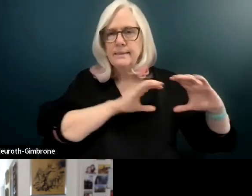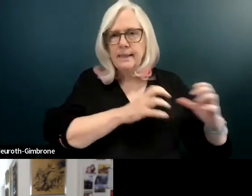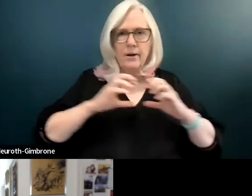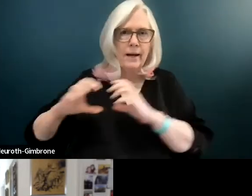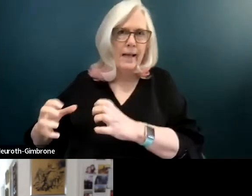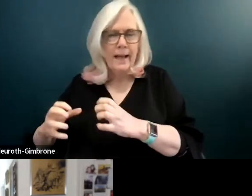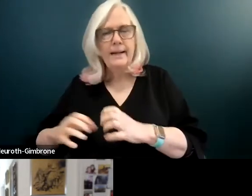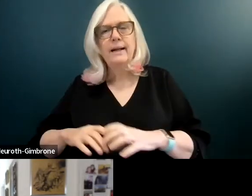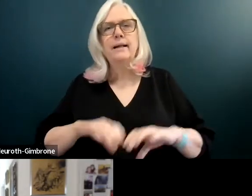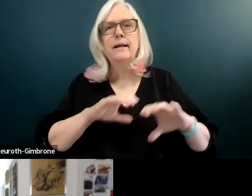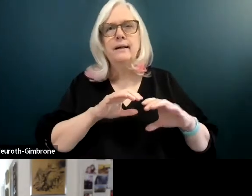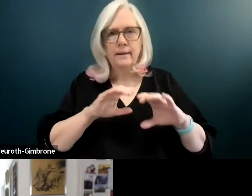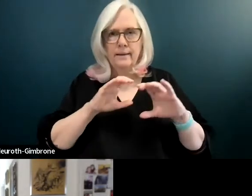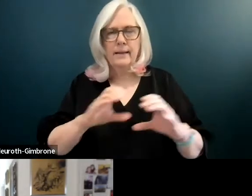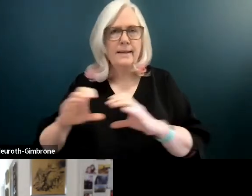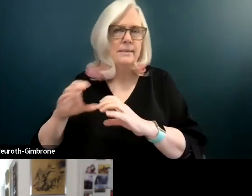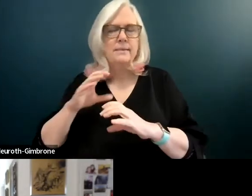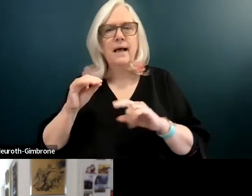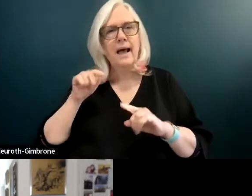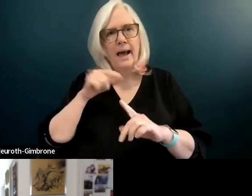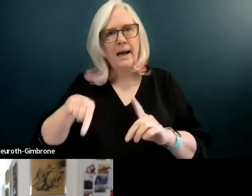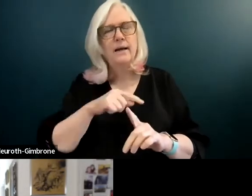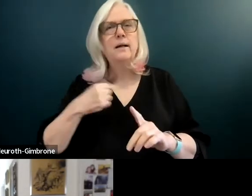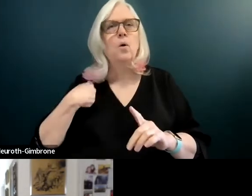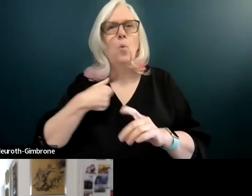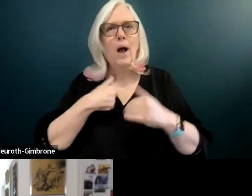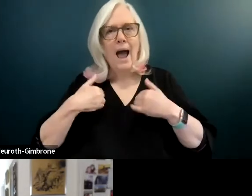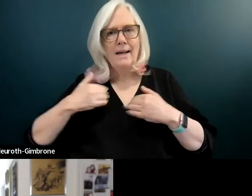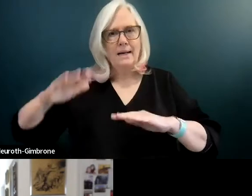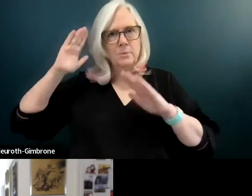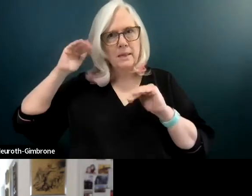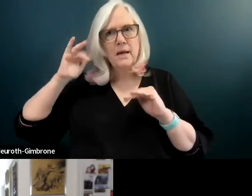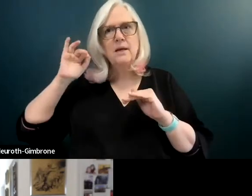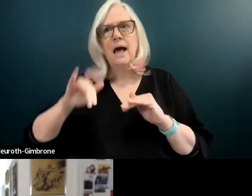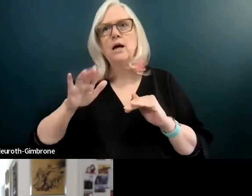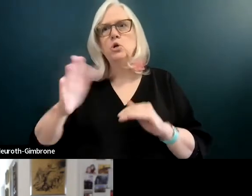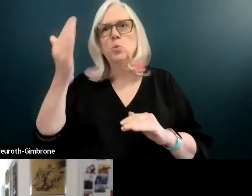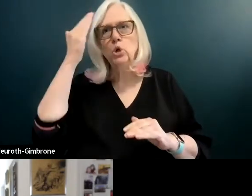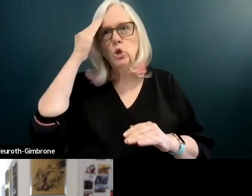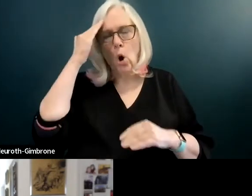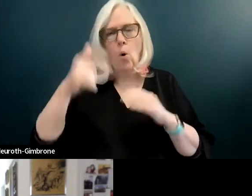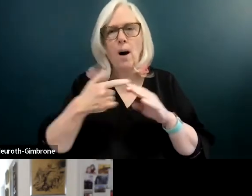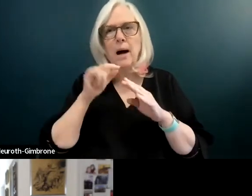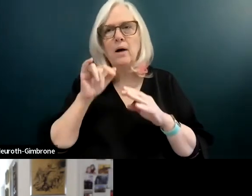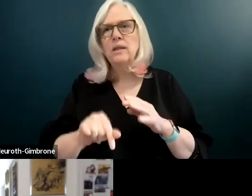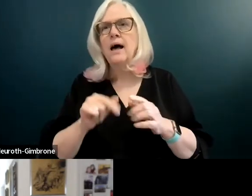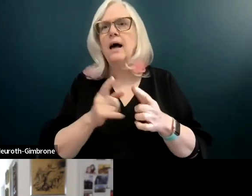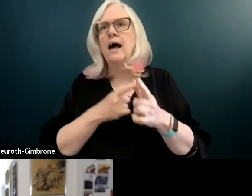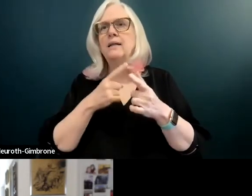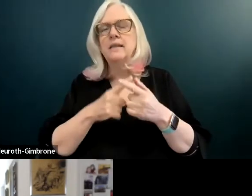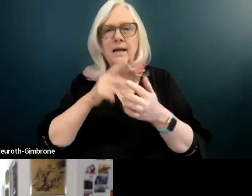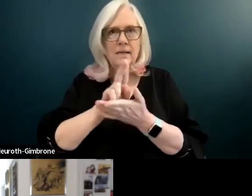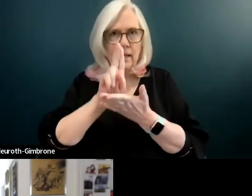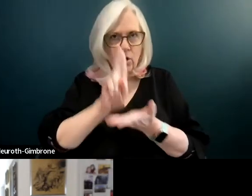an expectation that you knew about them when I finally started going to integrated classes. And then, like at university, many times they